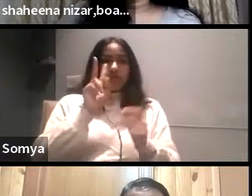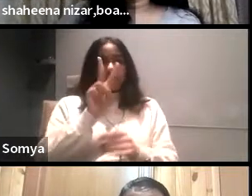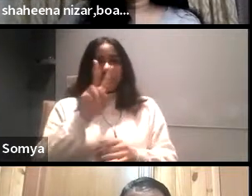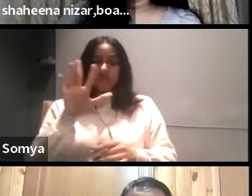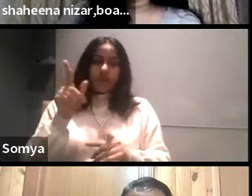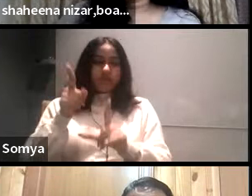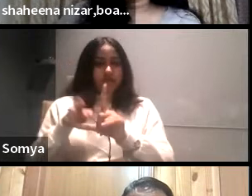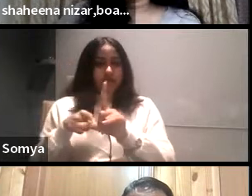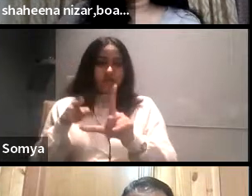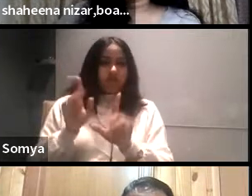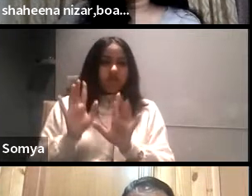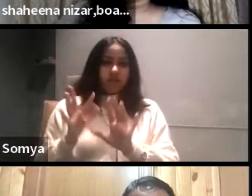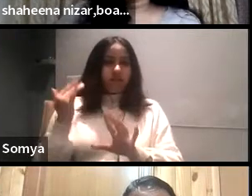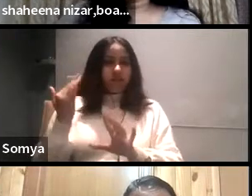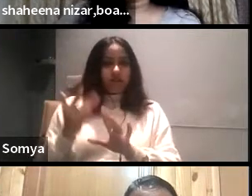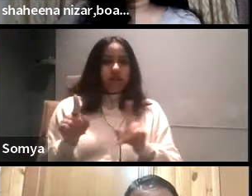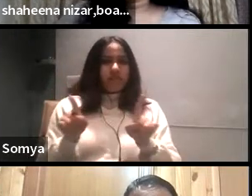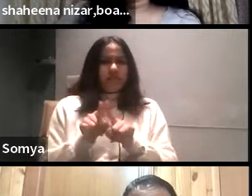in this space.